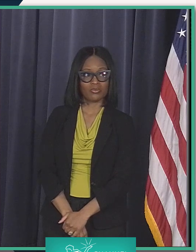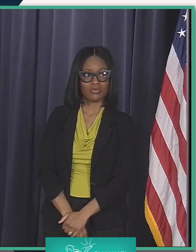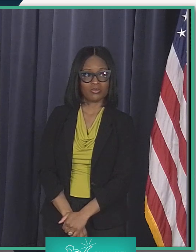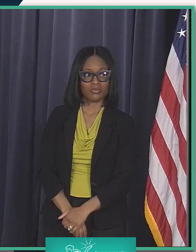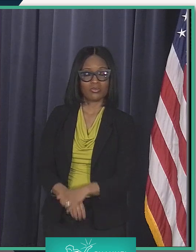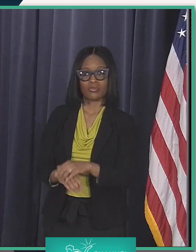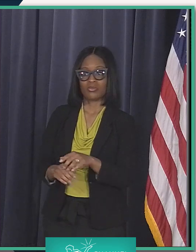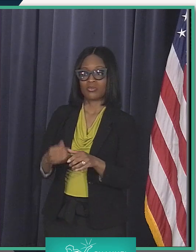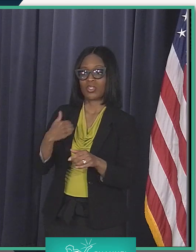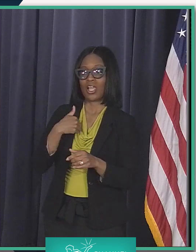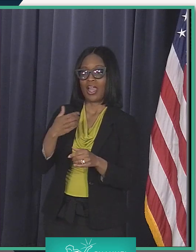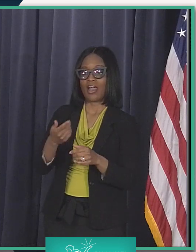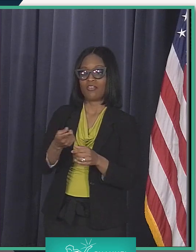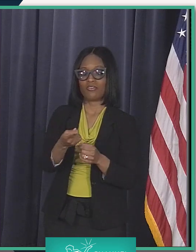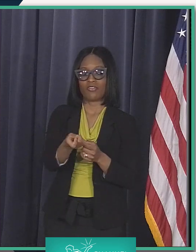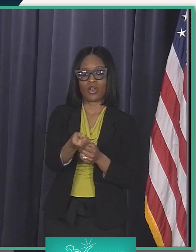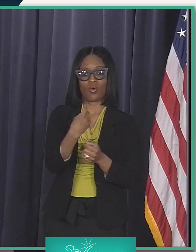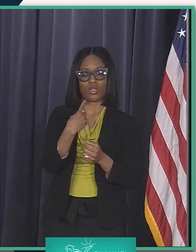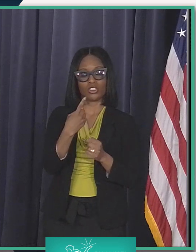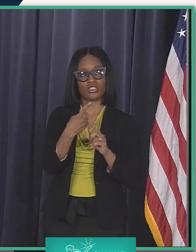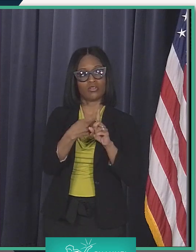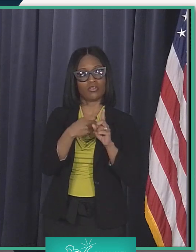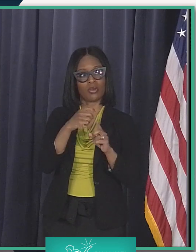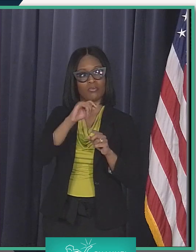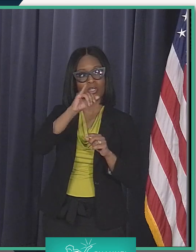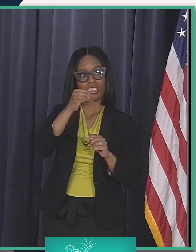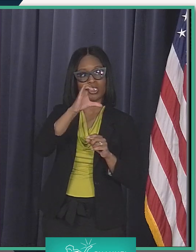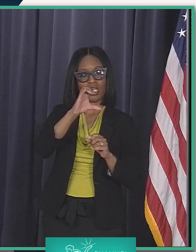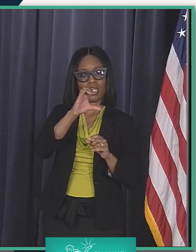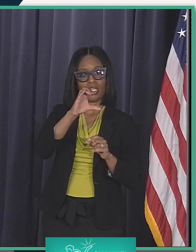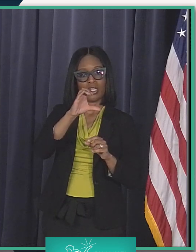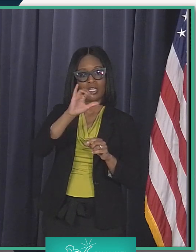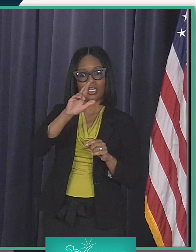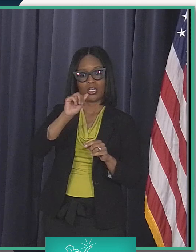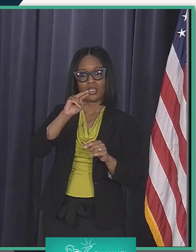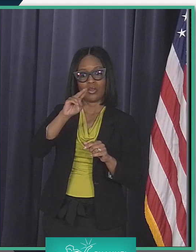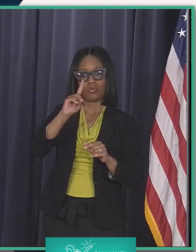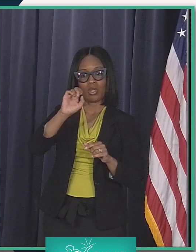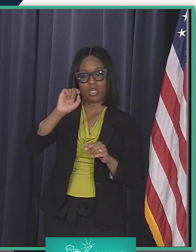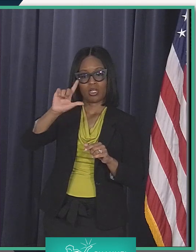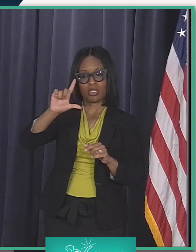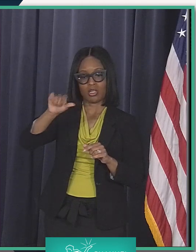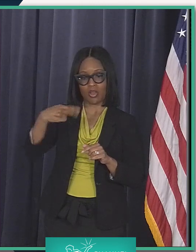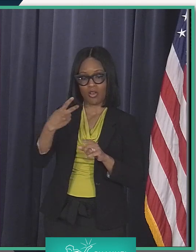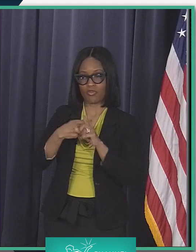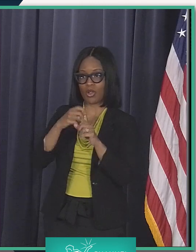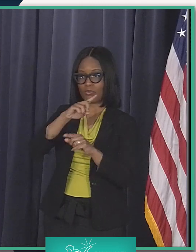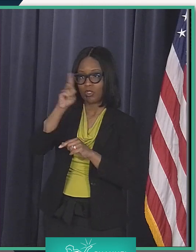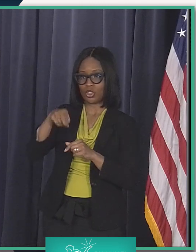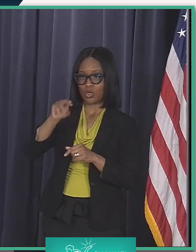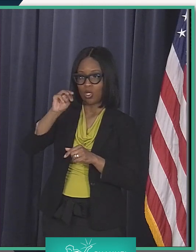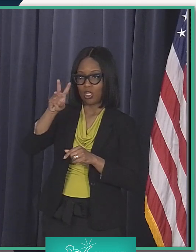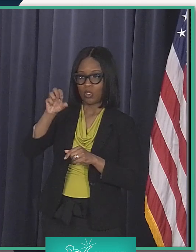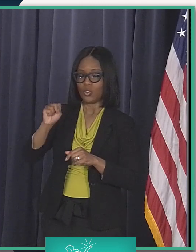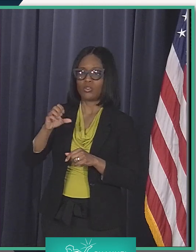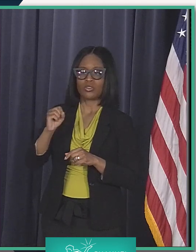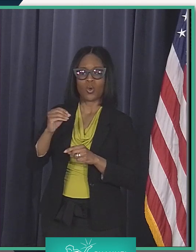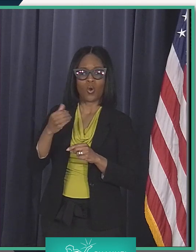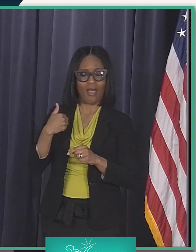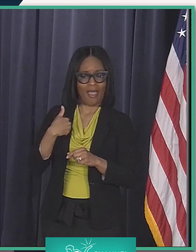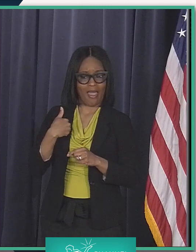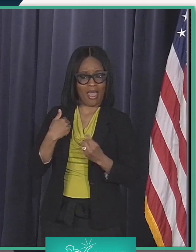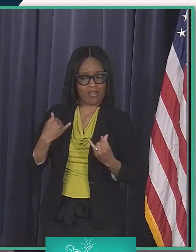Mayor, we have a question from J.C. Reinl from the Detroit Free Press. Wants to know, with the current timeline for